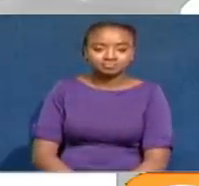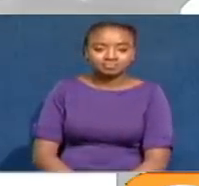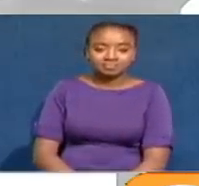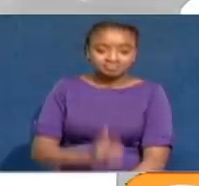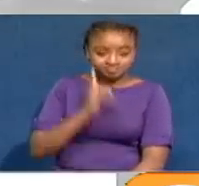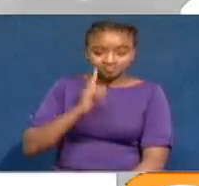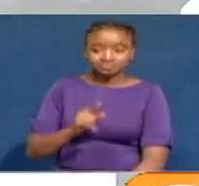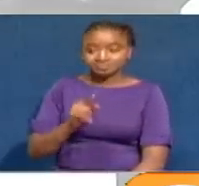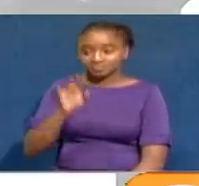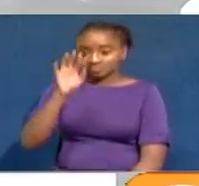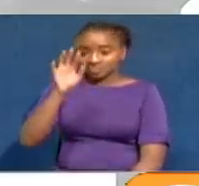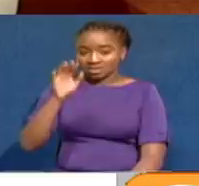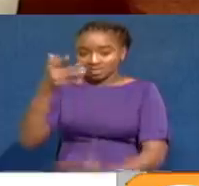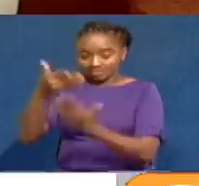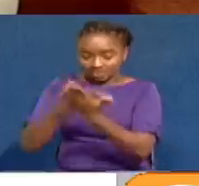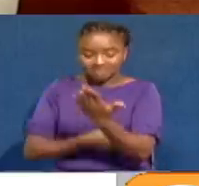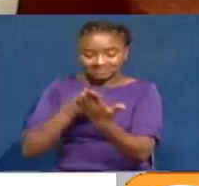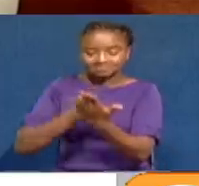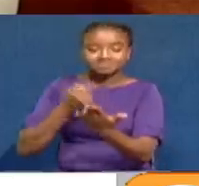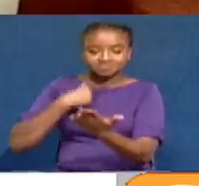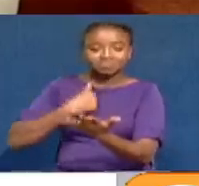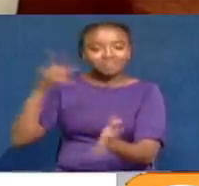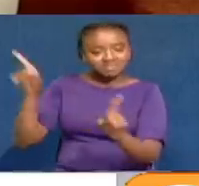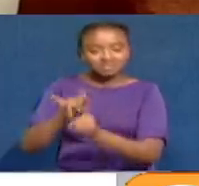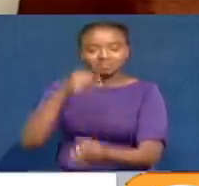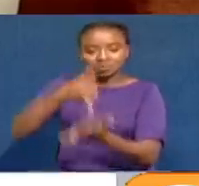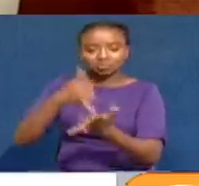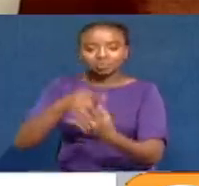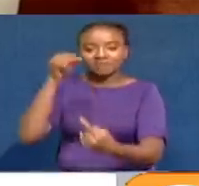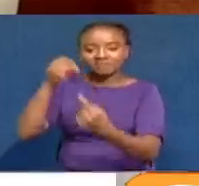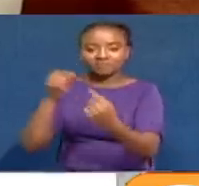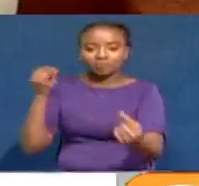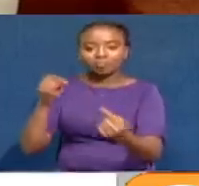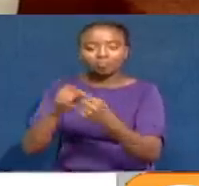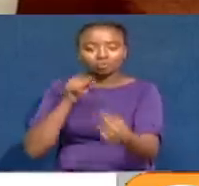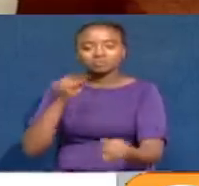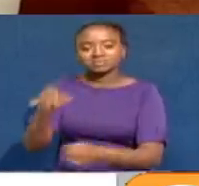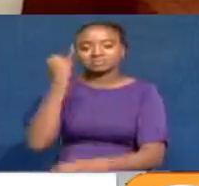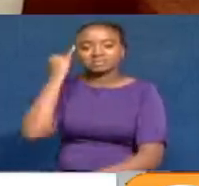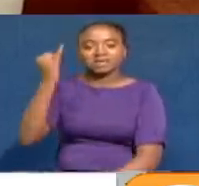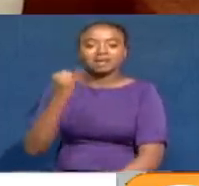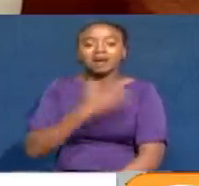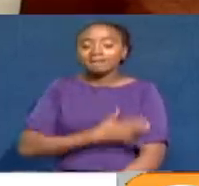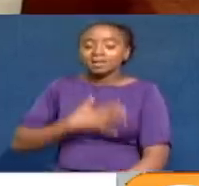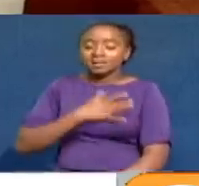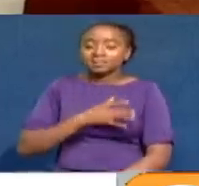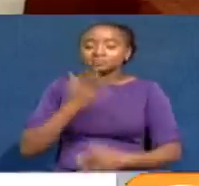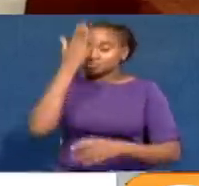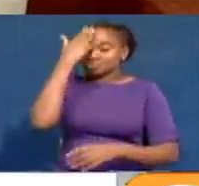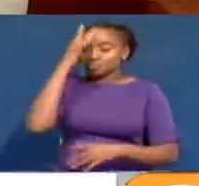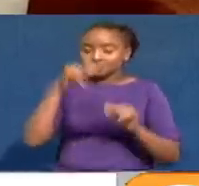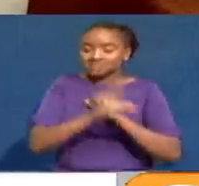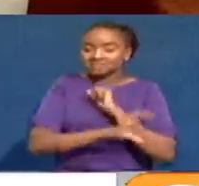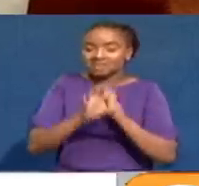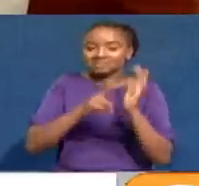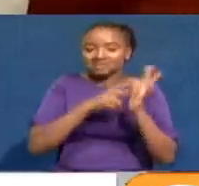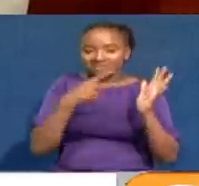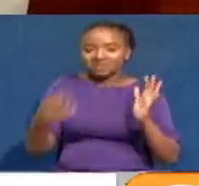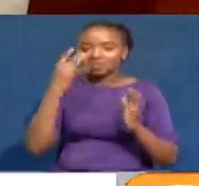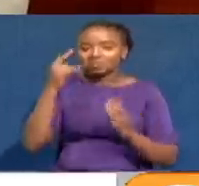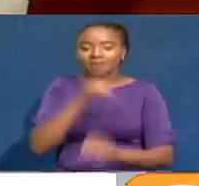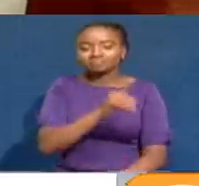the many people who voted against it. And therefore, let us lay the facts bare. Our country has been let down, number one, by